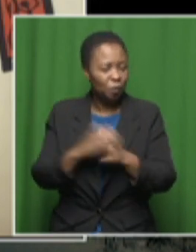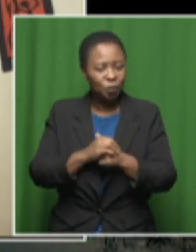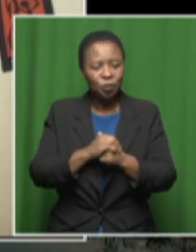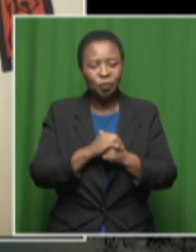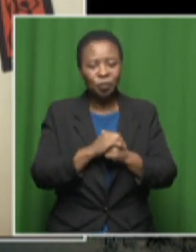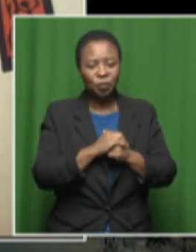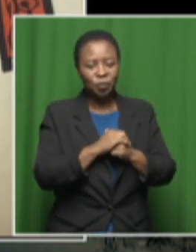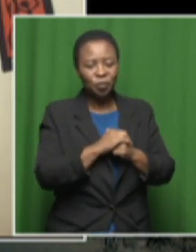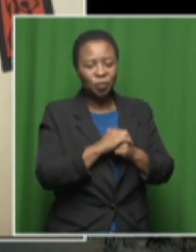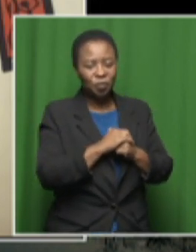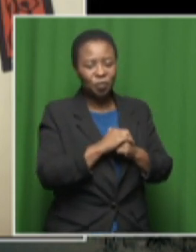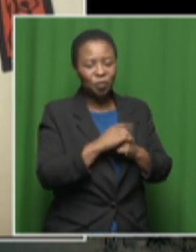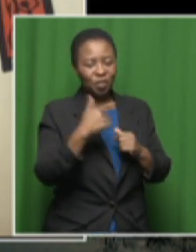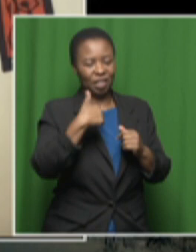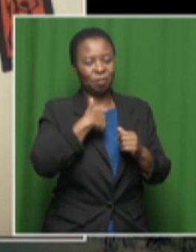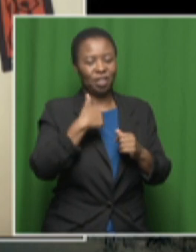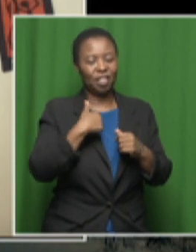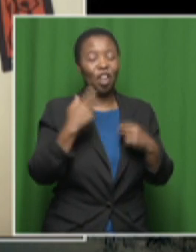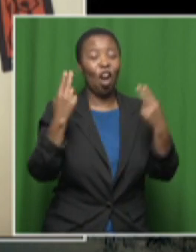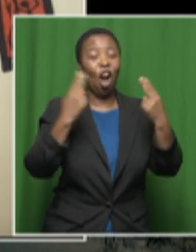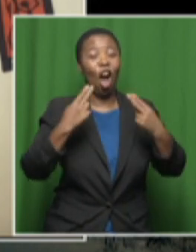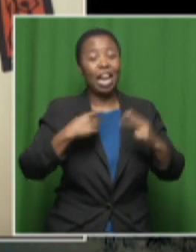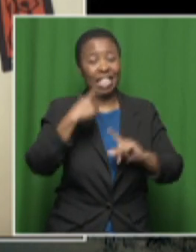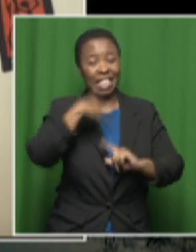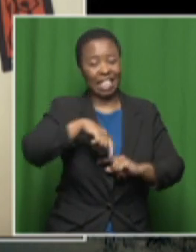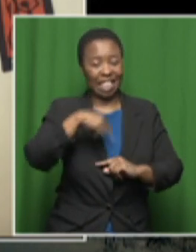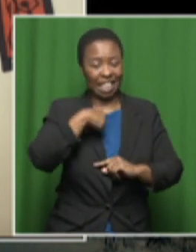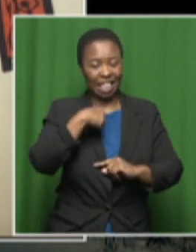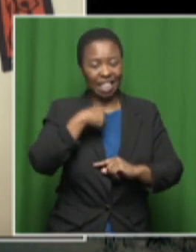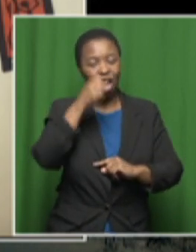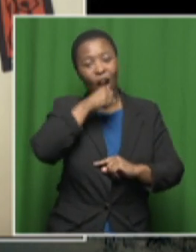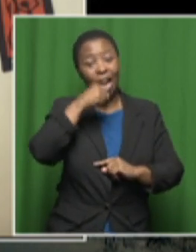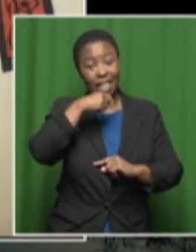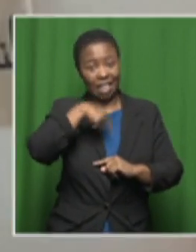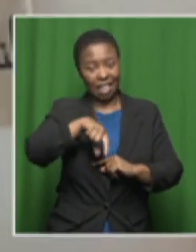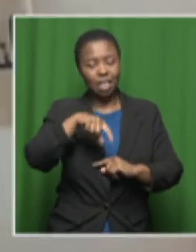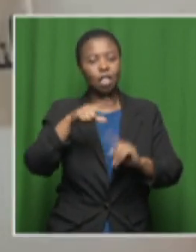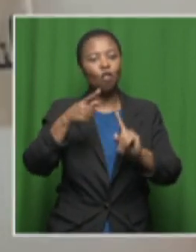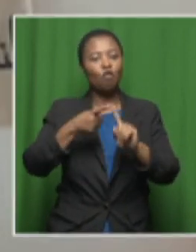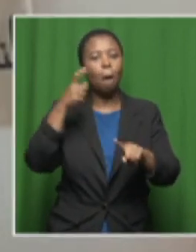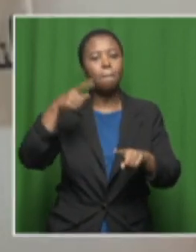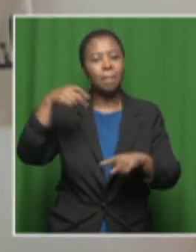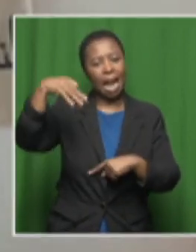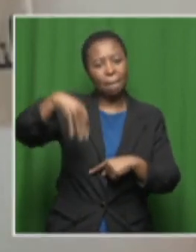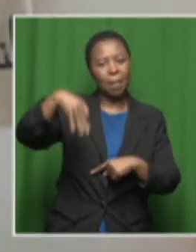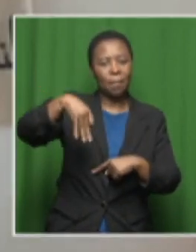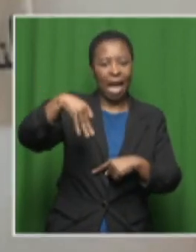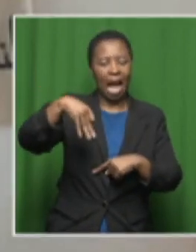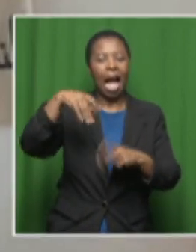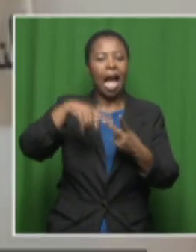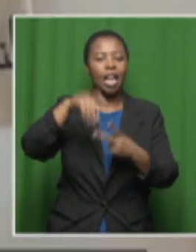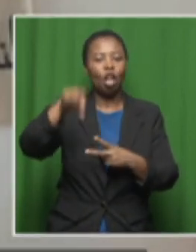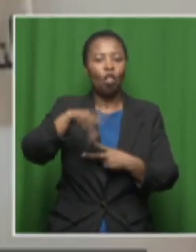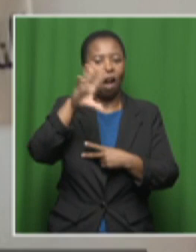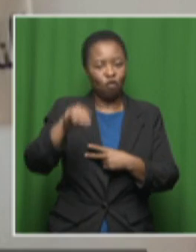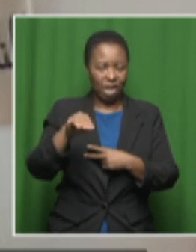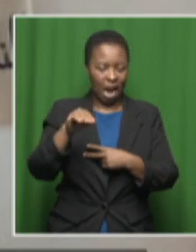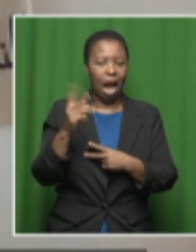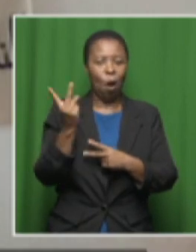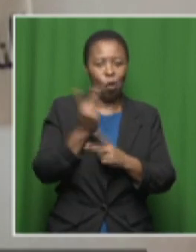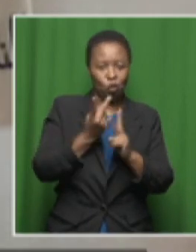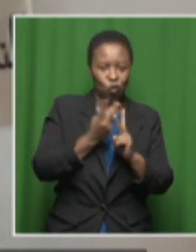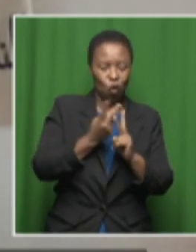So I am an artist that has origins in Namibia and South Africa. And